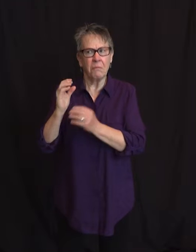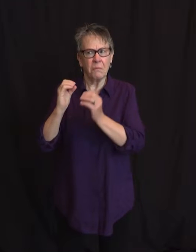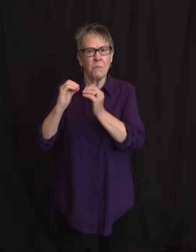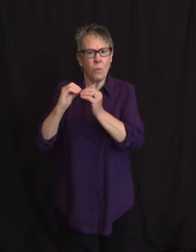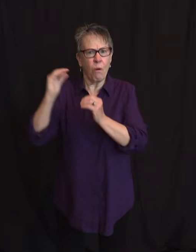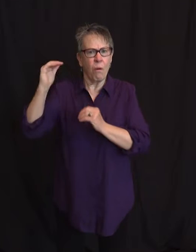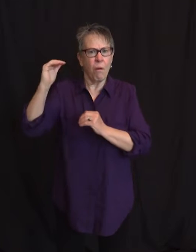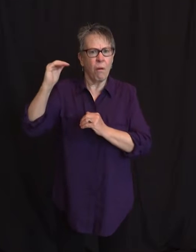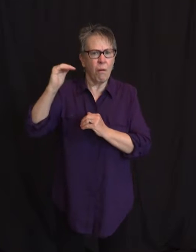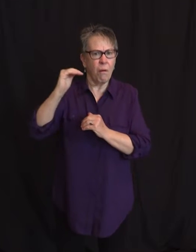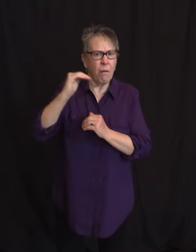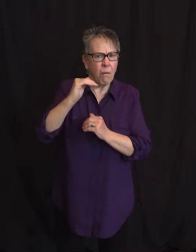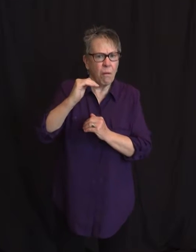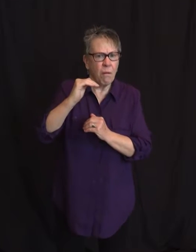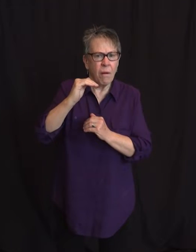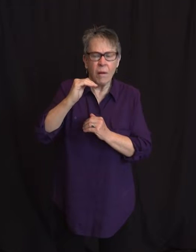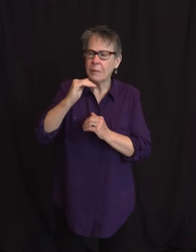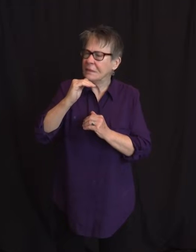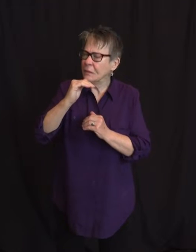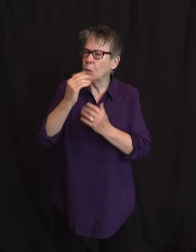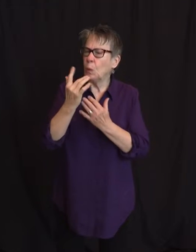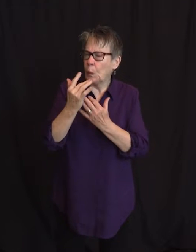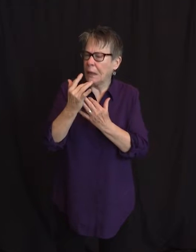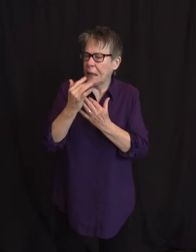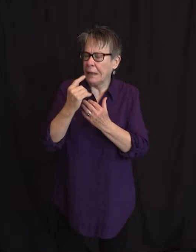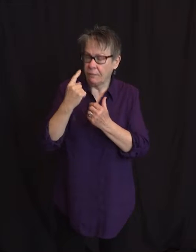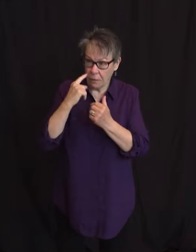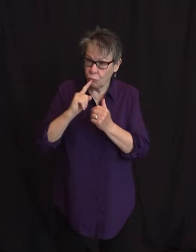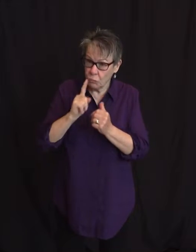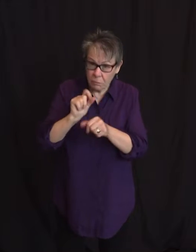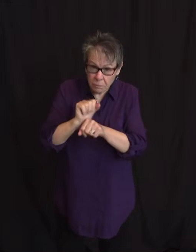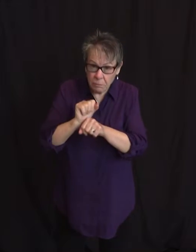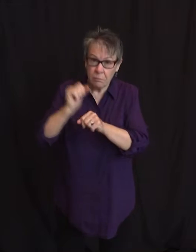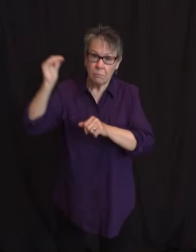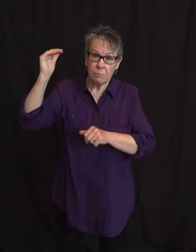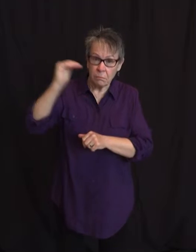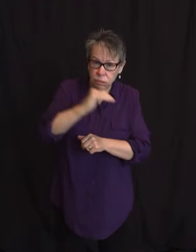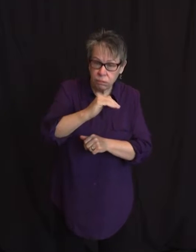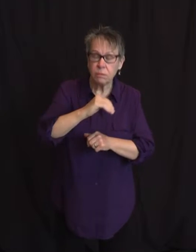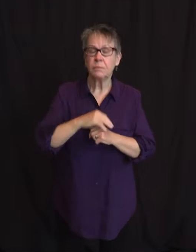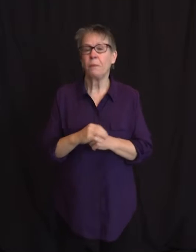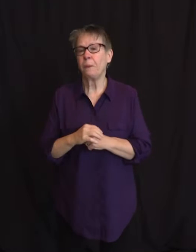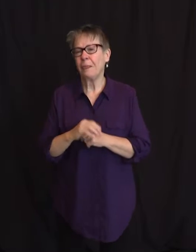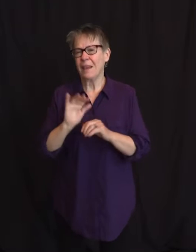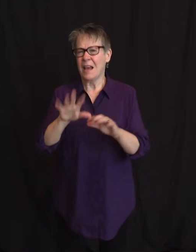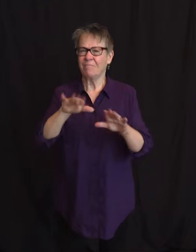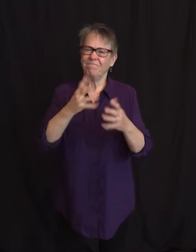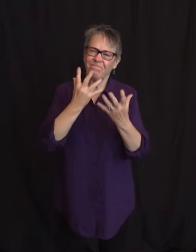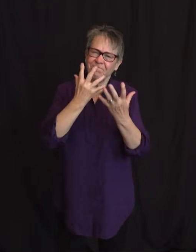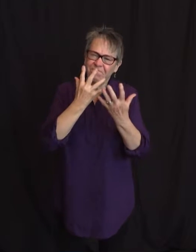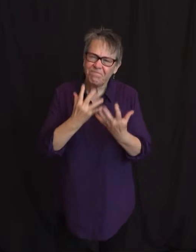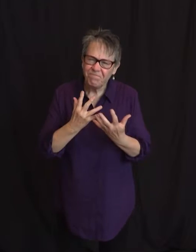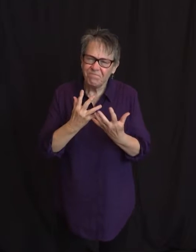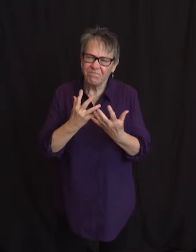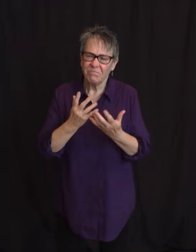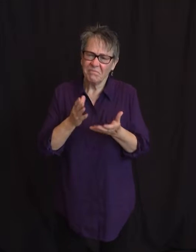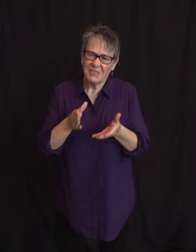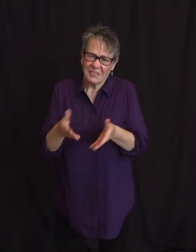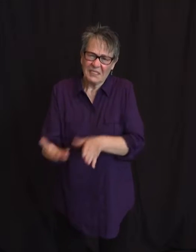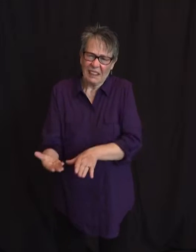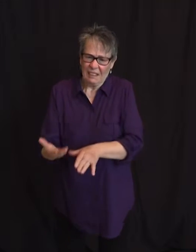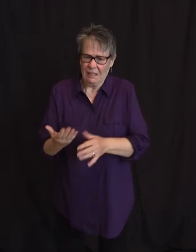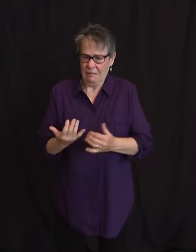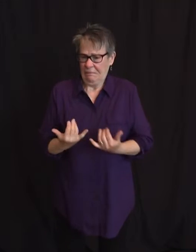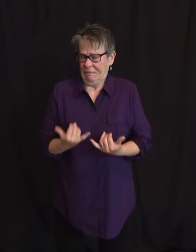an additional 106 lives lost, meaning that we have now lost a total of